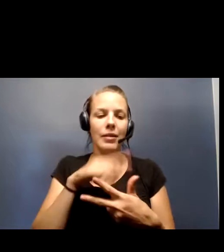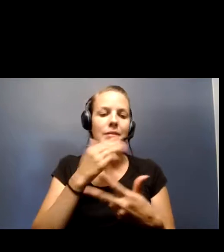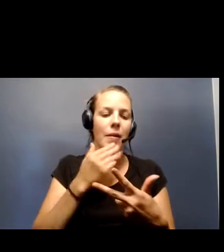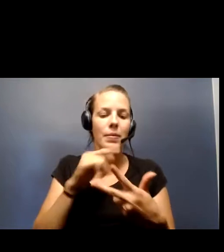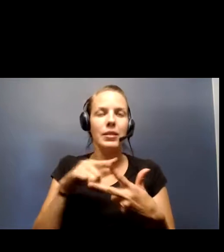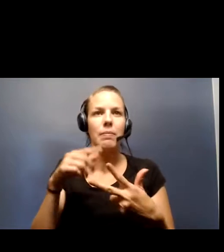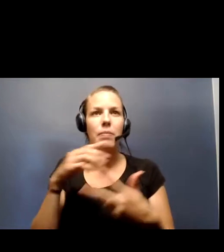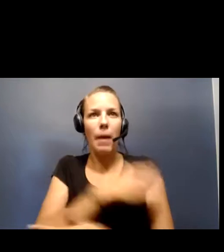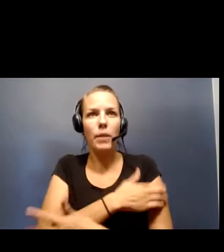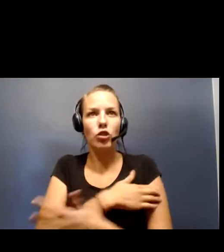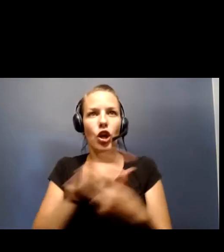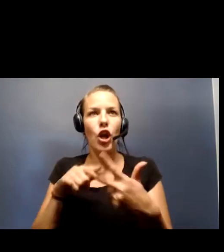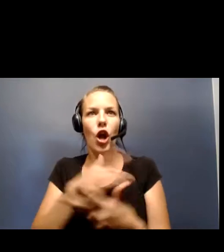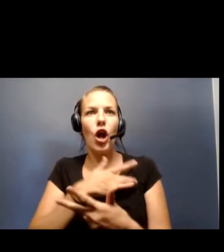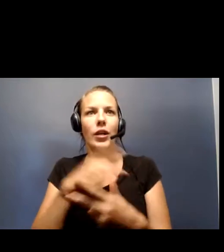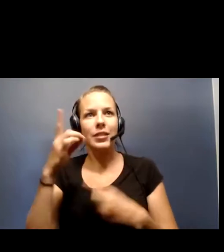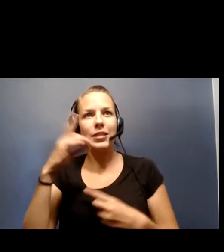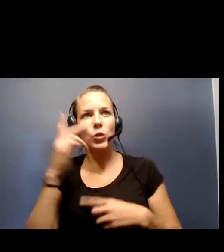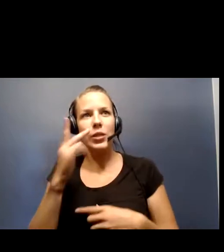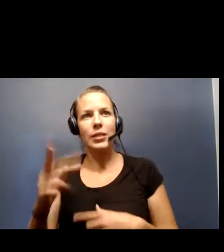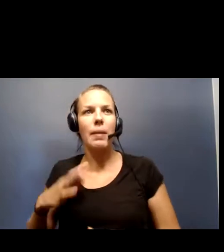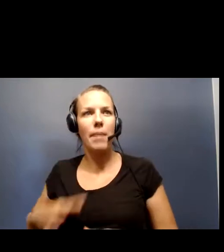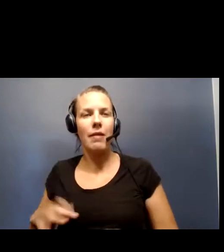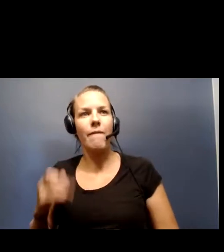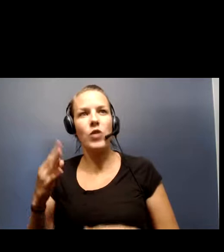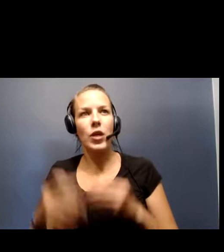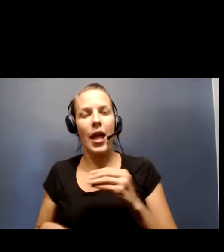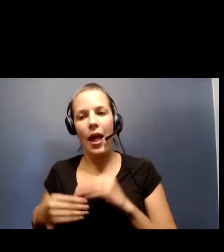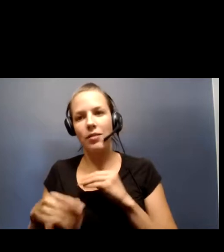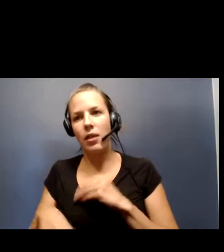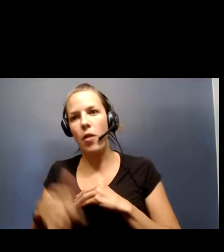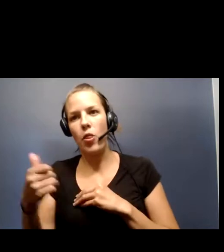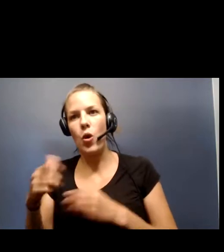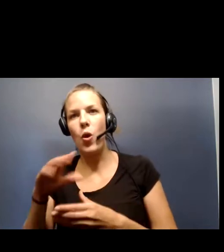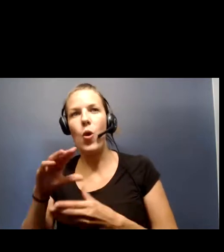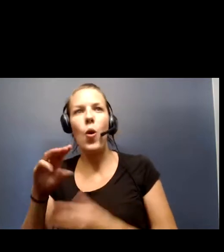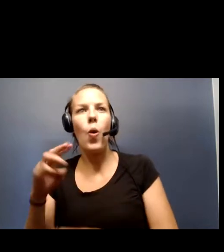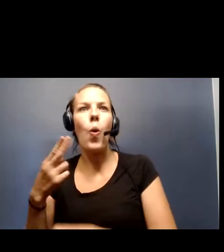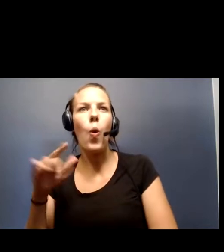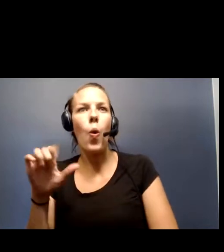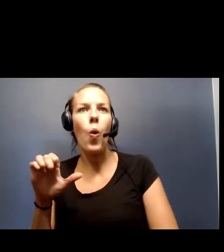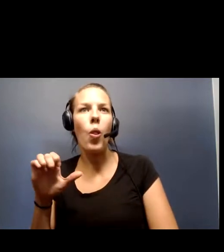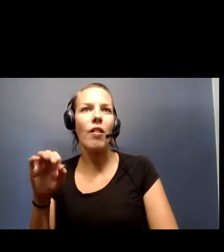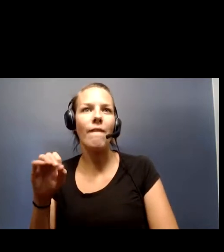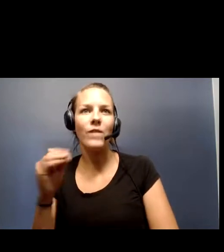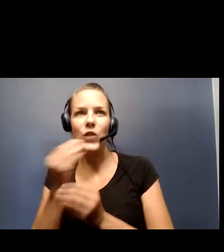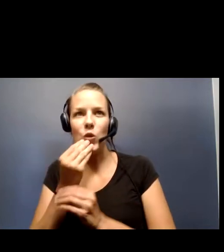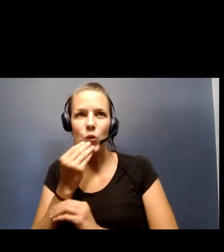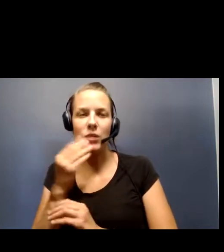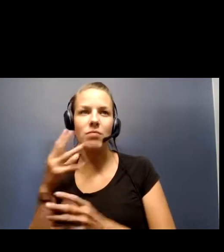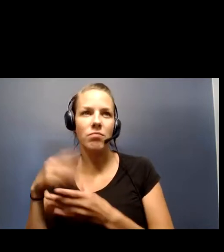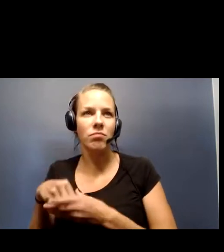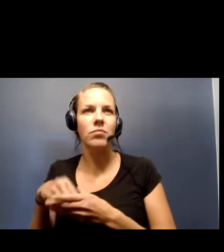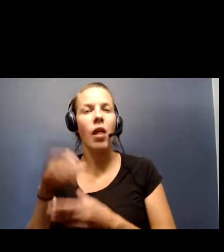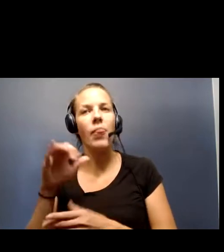heart disease, really can see major benefits if we can add some of those whole foods into our diets. So these foods are very rich